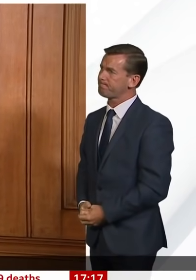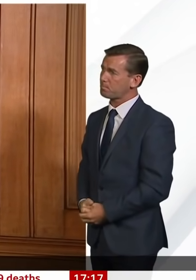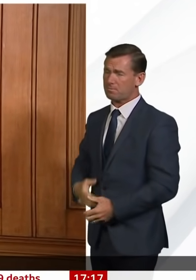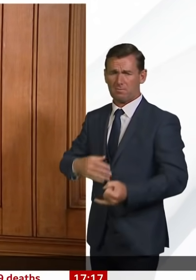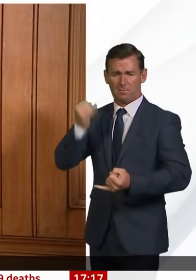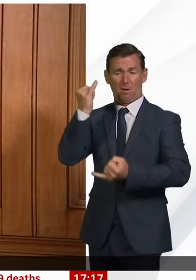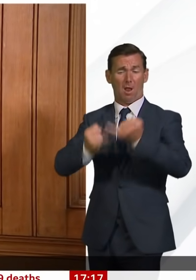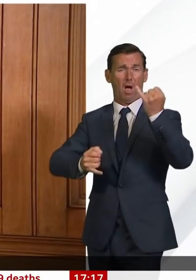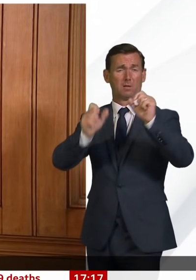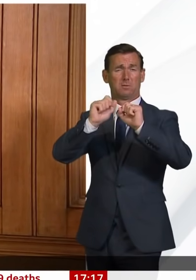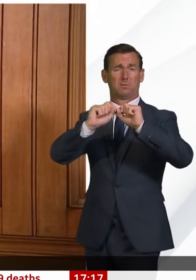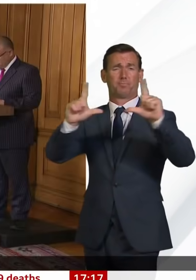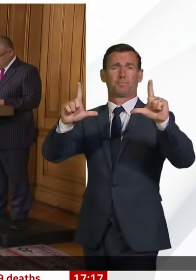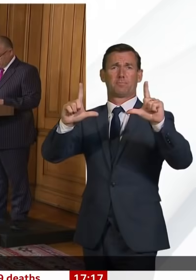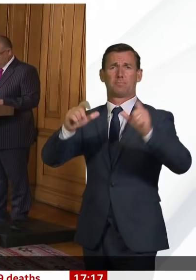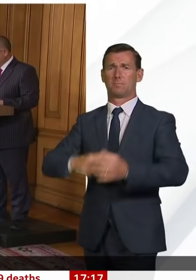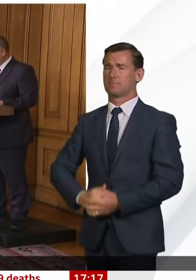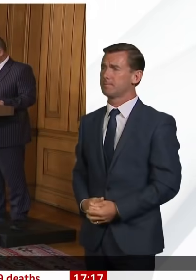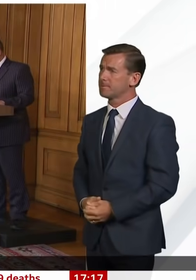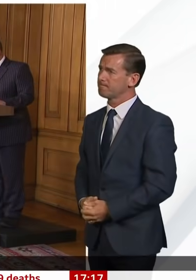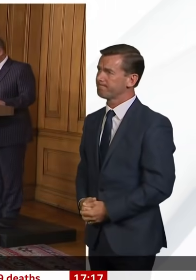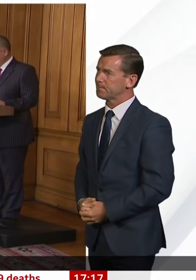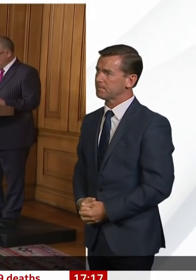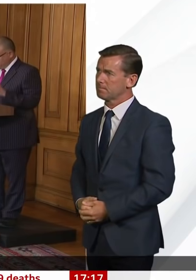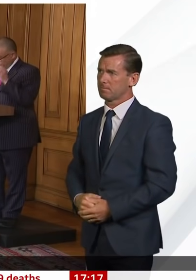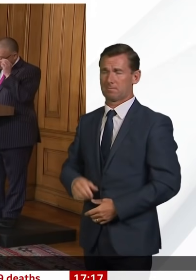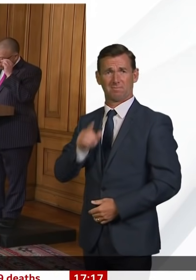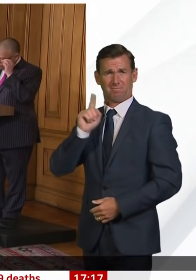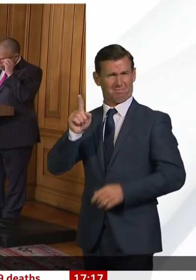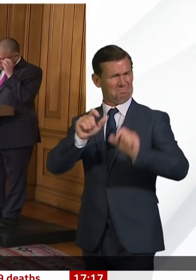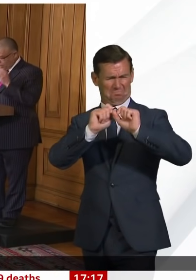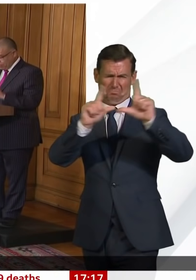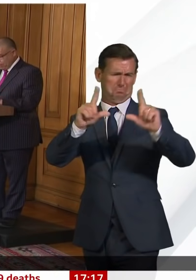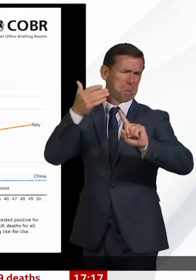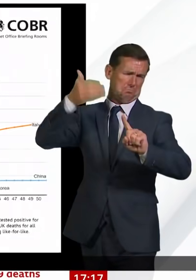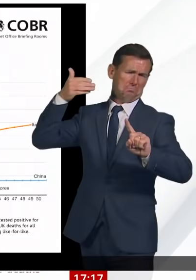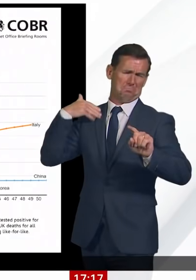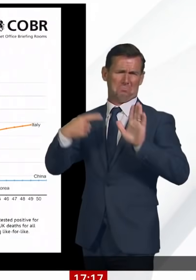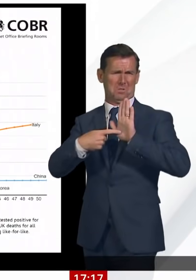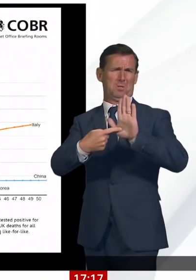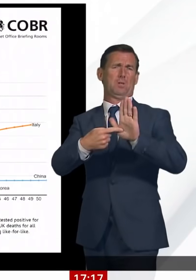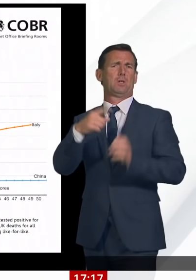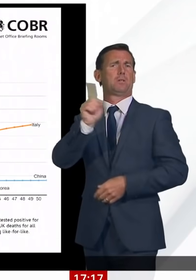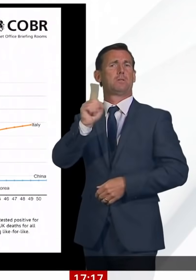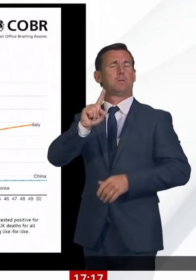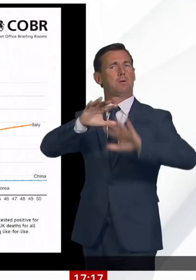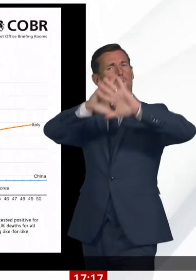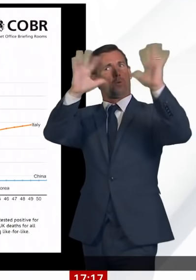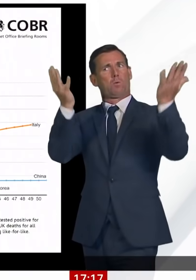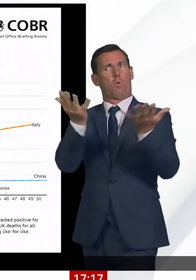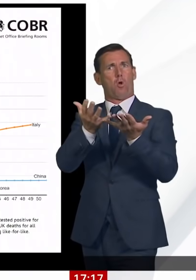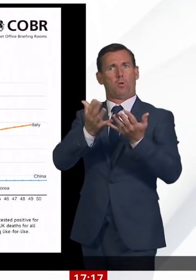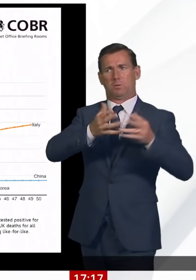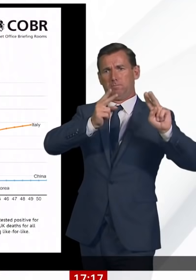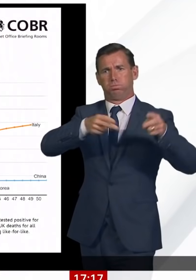Finally, I will show you a slide I've shown you before about global death